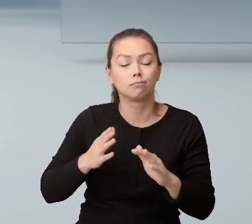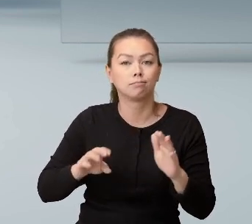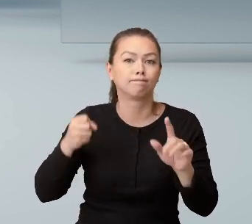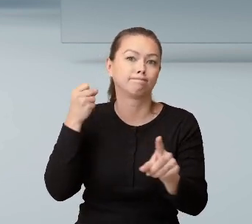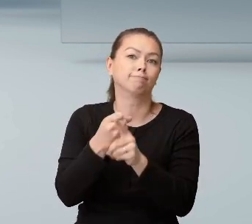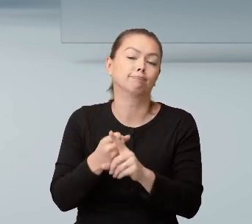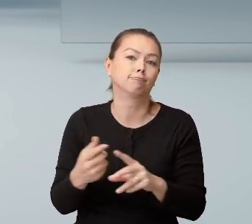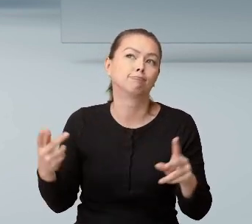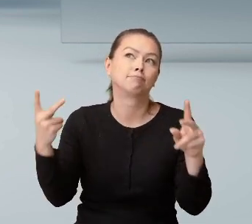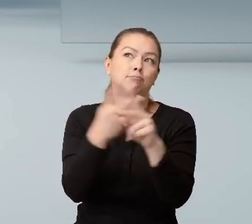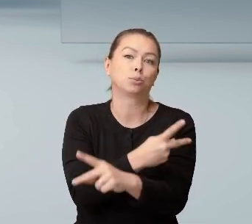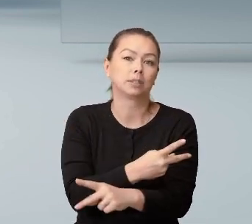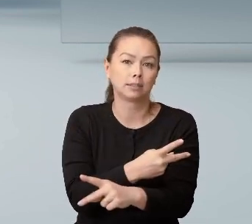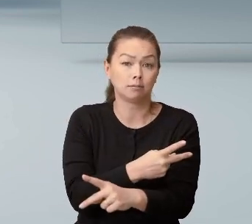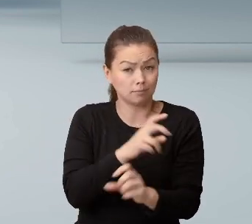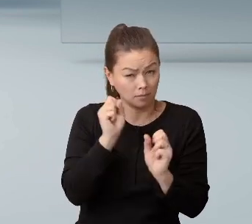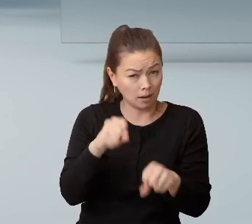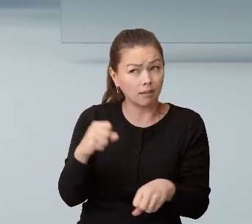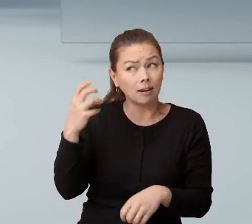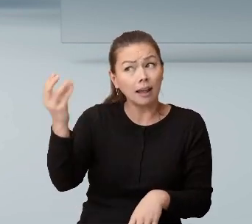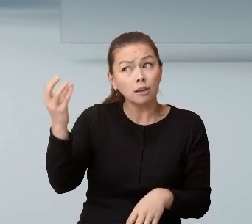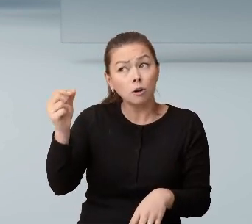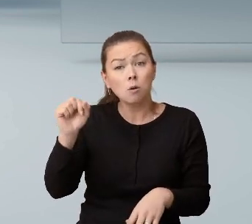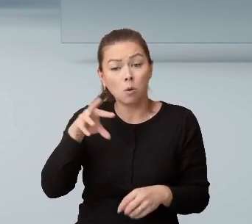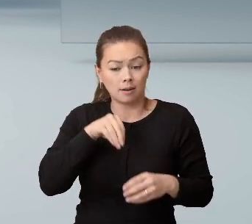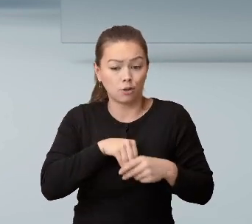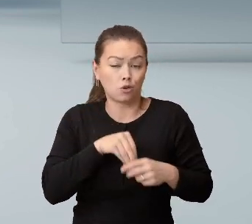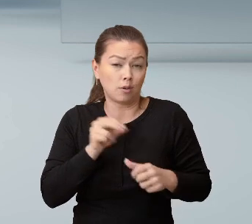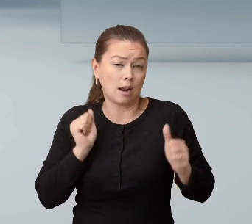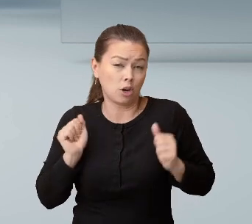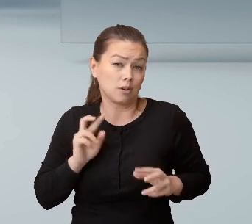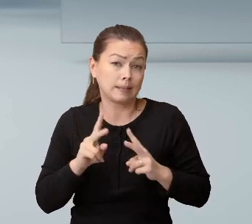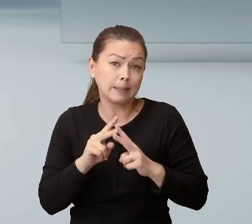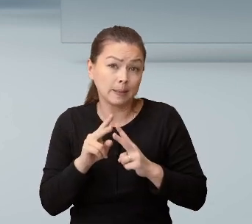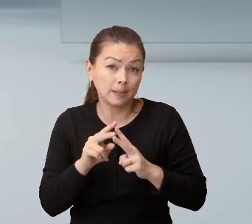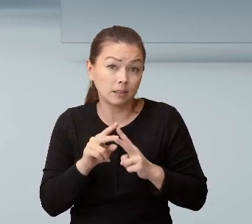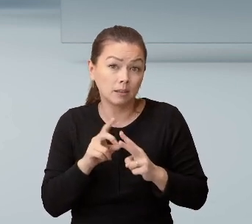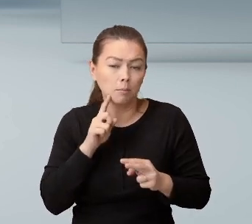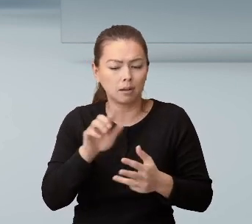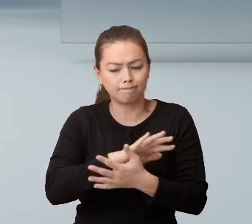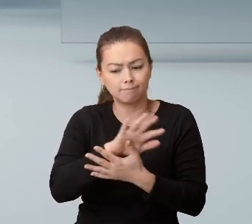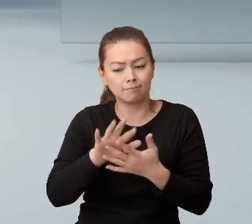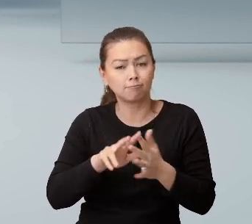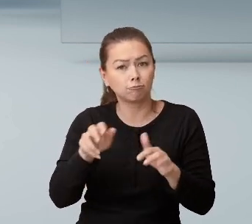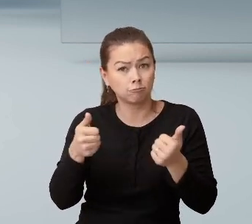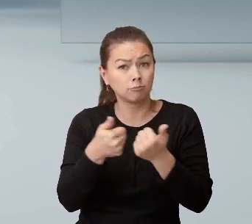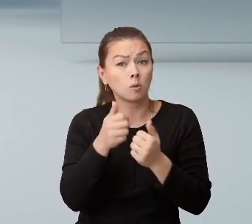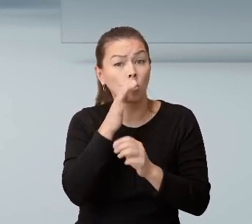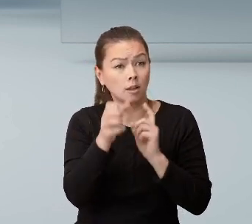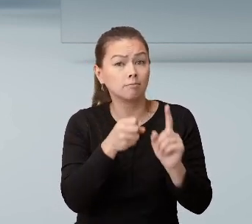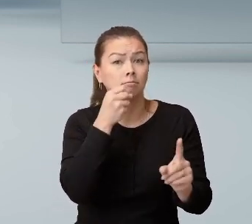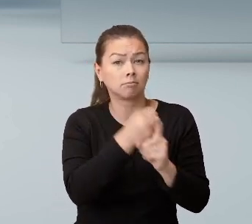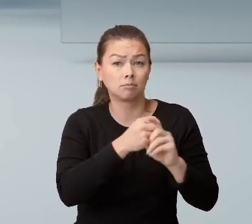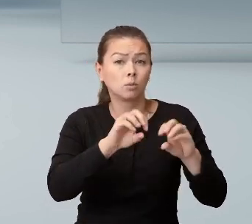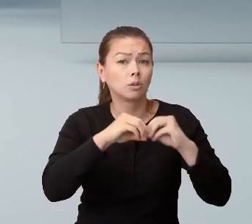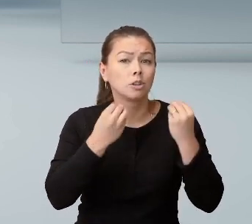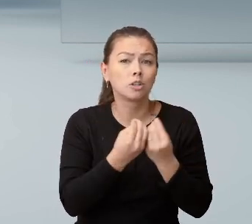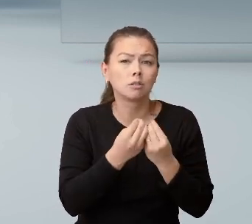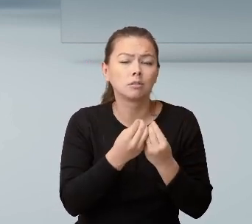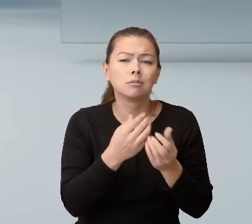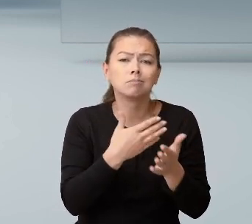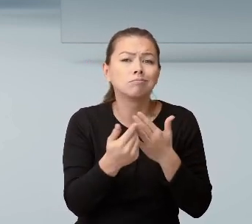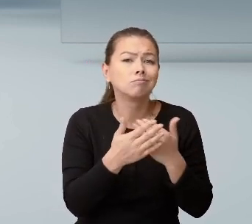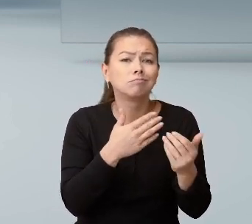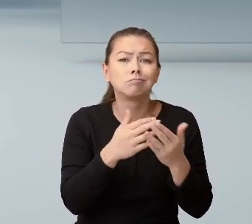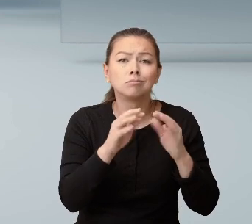actors. Now, all of these challenges impact the organization and all organizations of all types